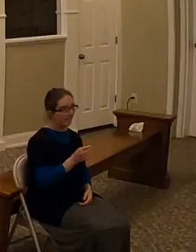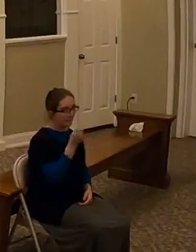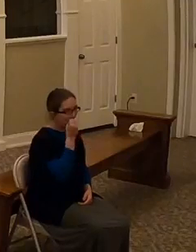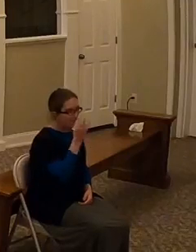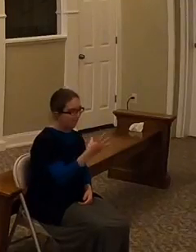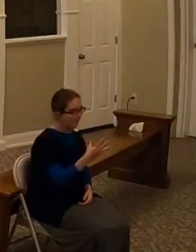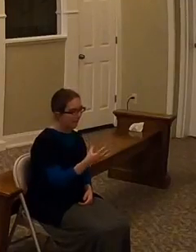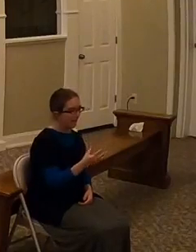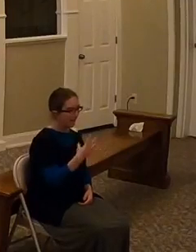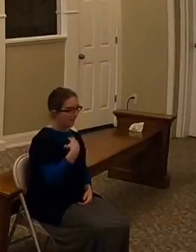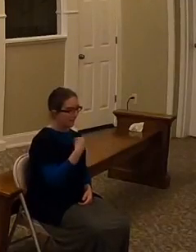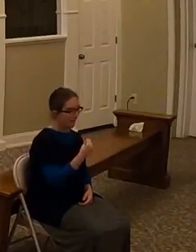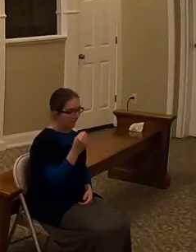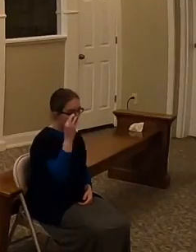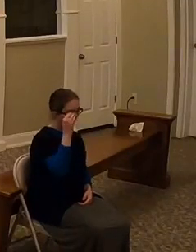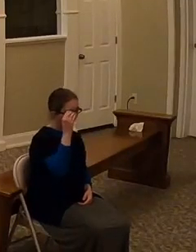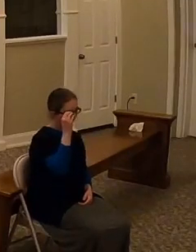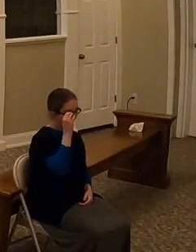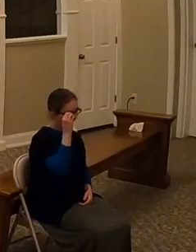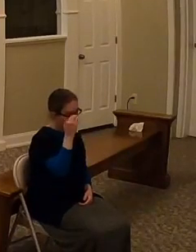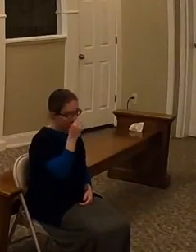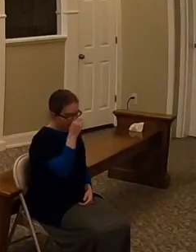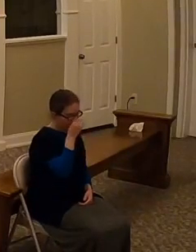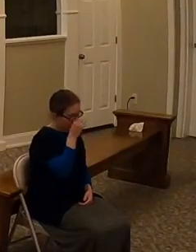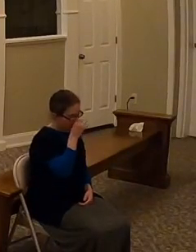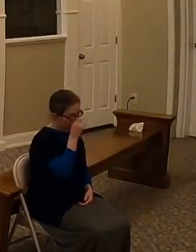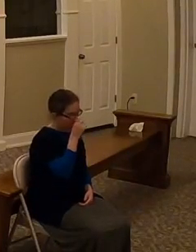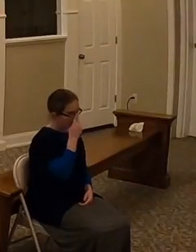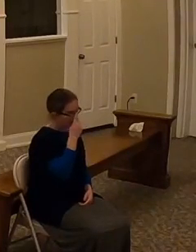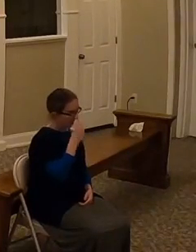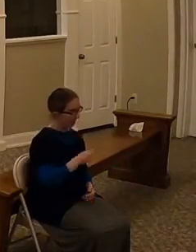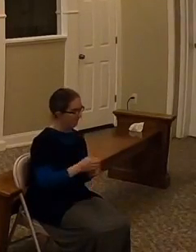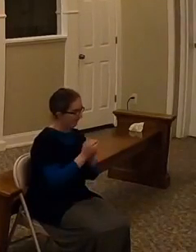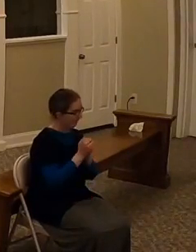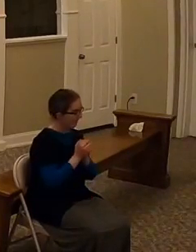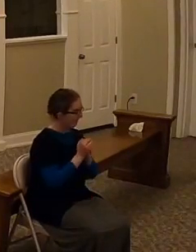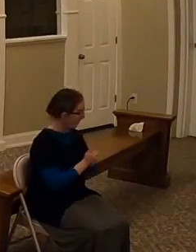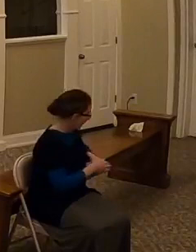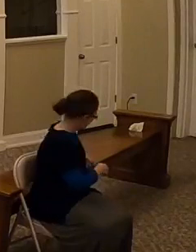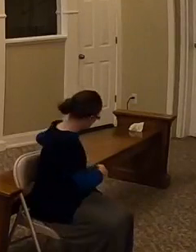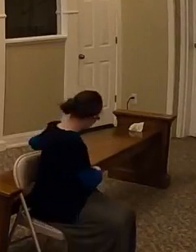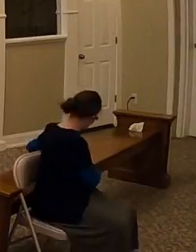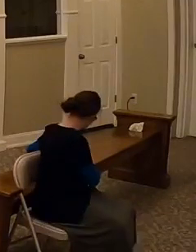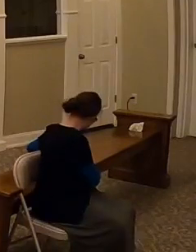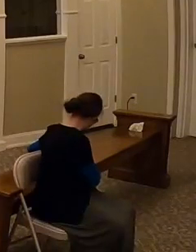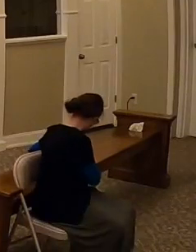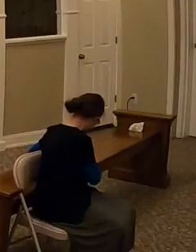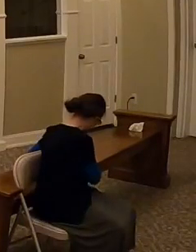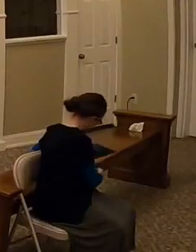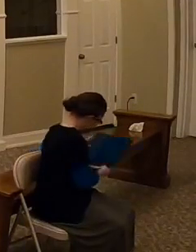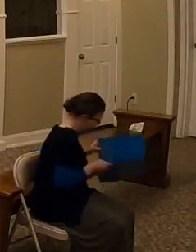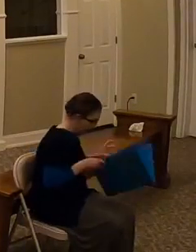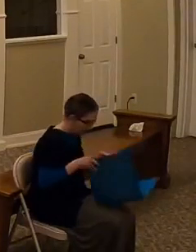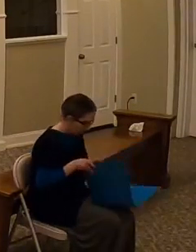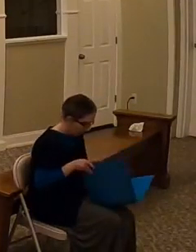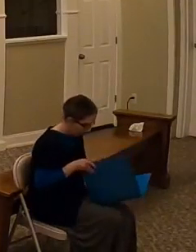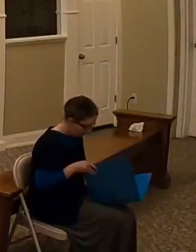Hallelujah. Amen. Amen. Amen. I said, everybody, like, what?